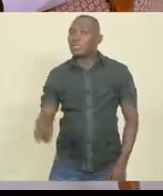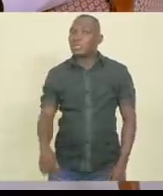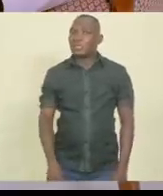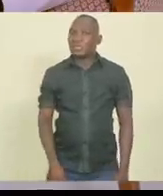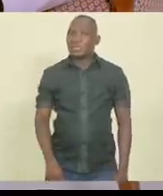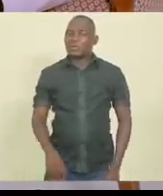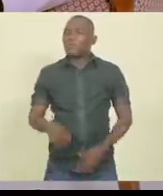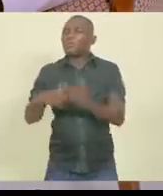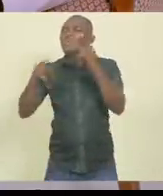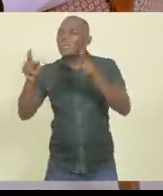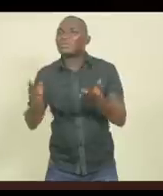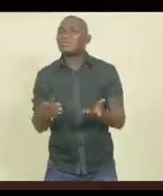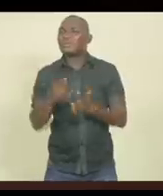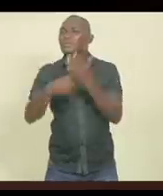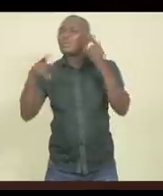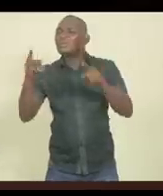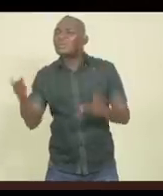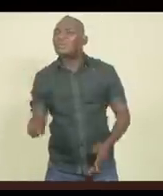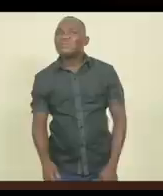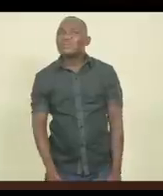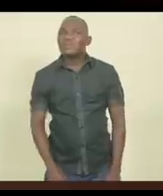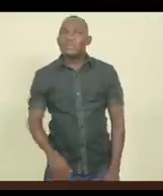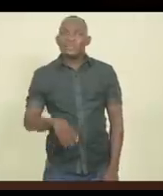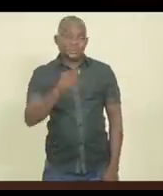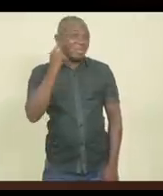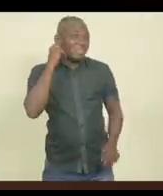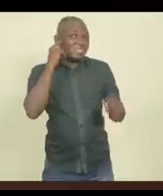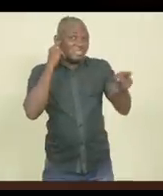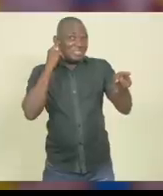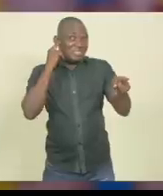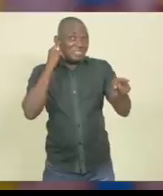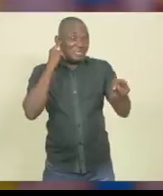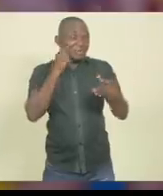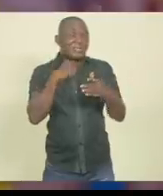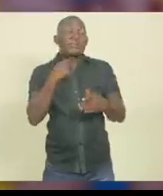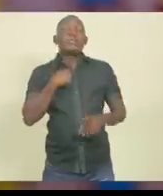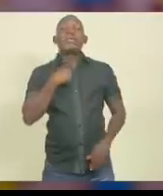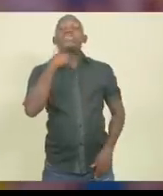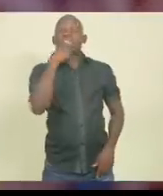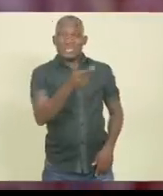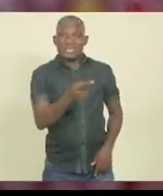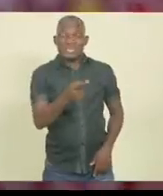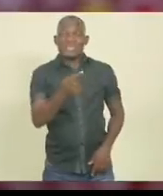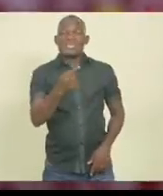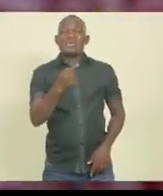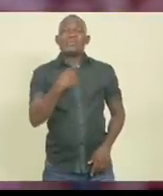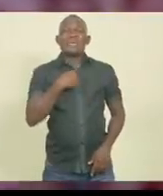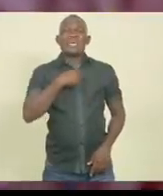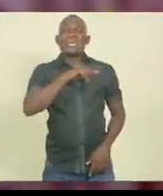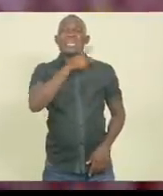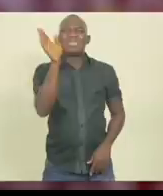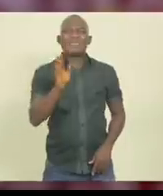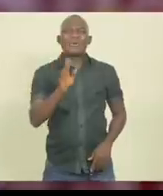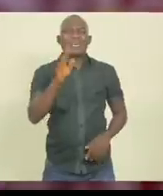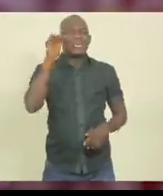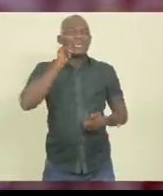what exactly did she do wrong? Did you listen to anything I said? I said, I'm not seeing anyone. Coco is just